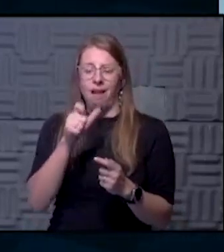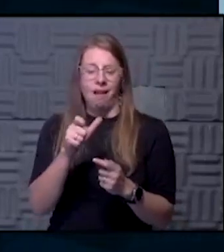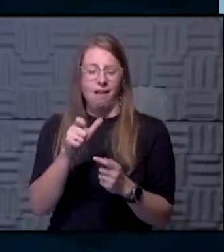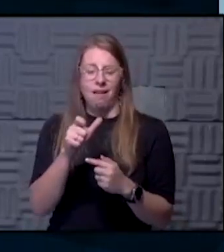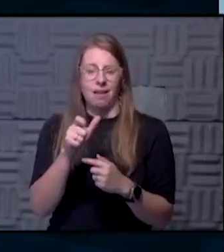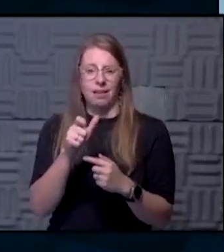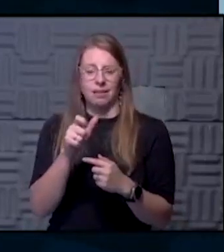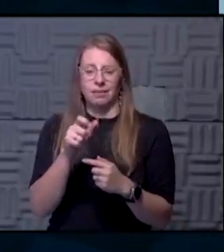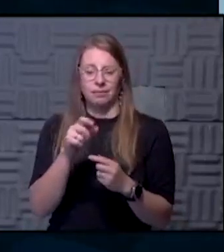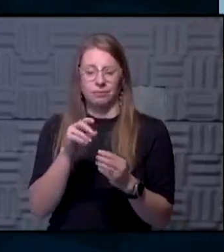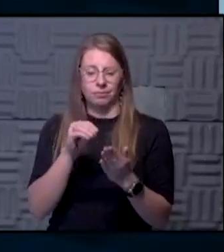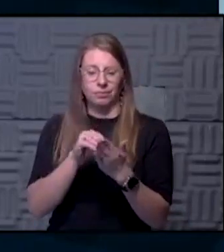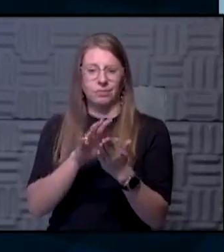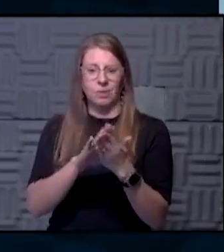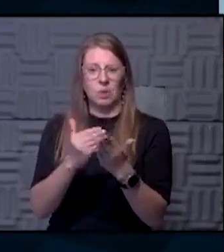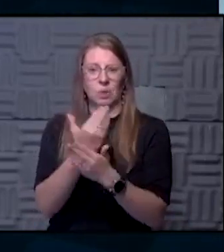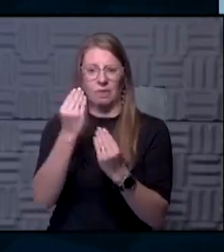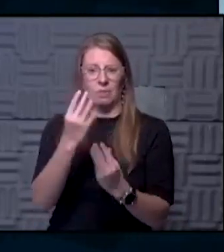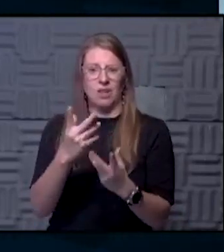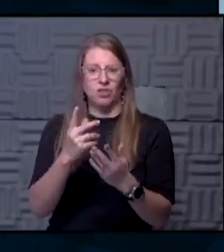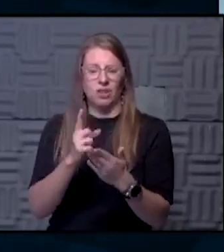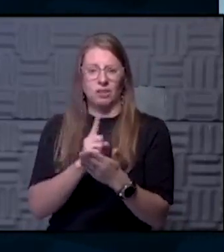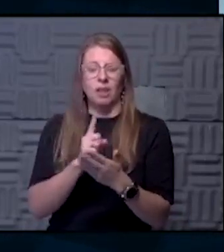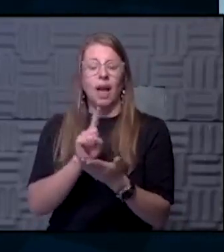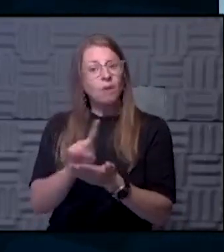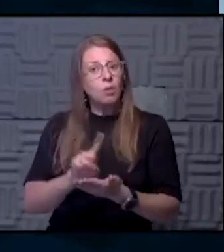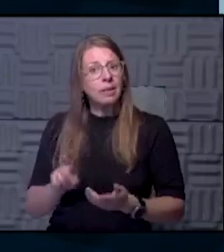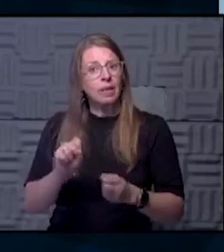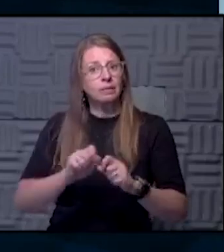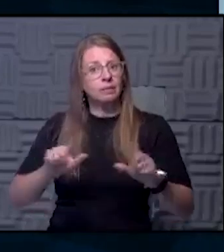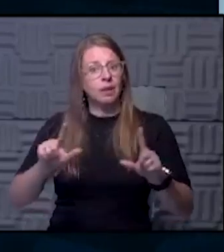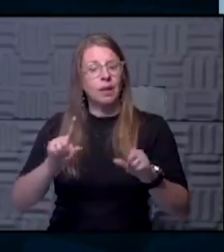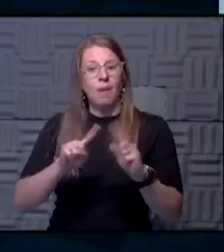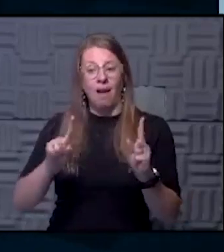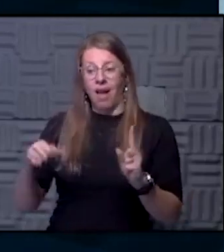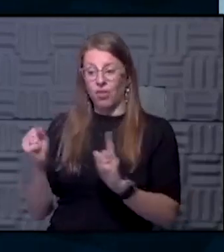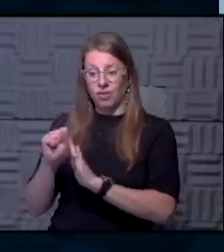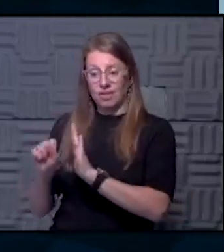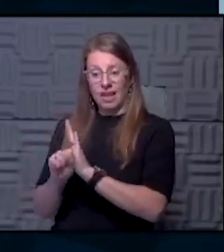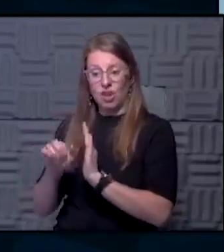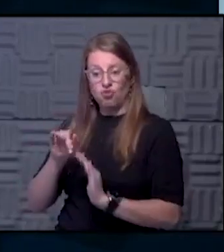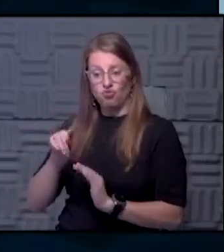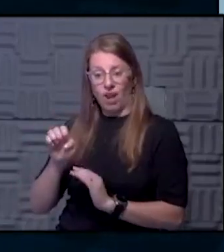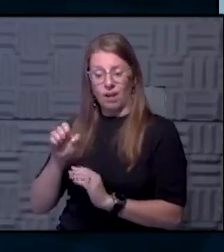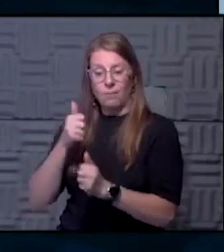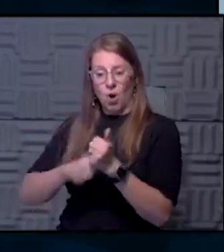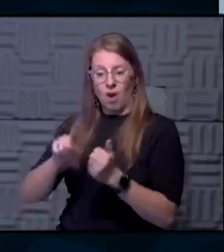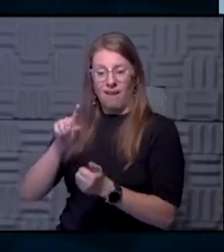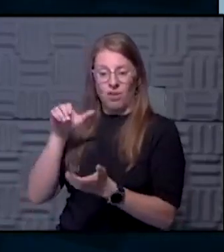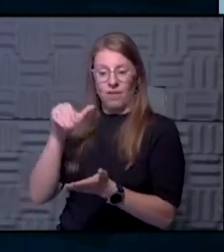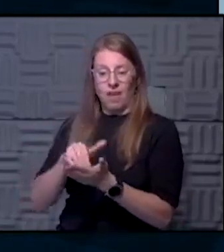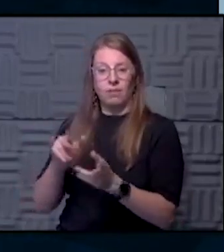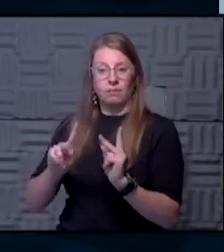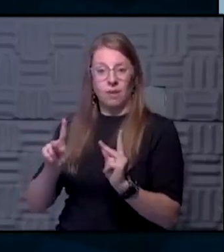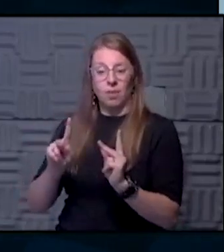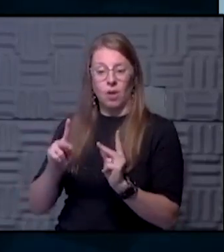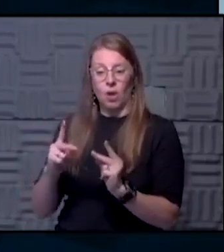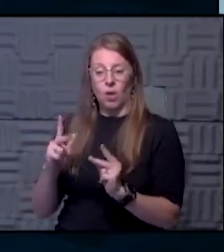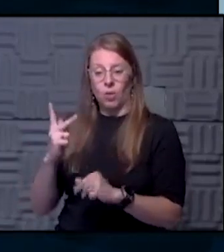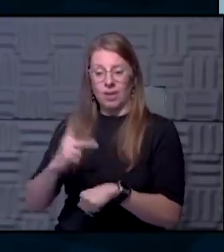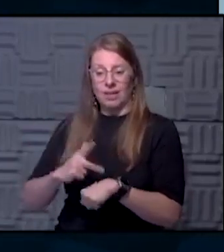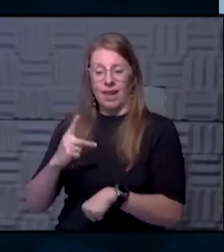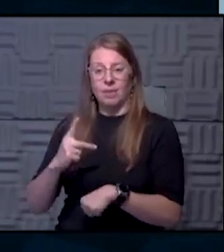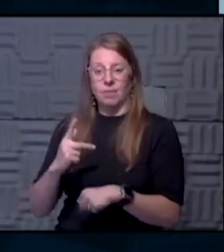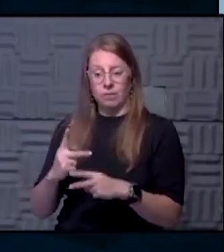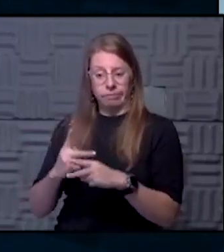and the metric we use is if another state's rate per 100,000 is 3 times or